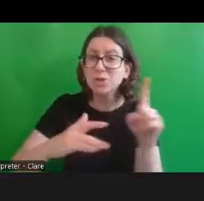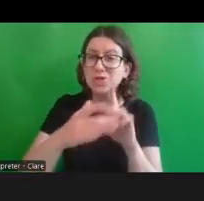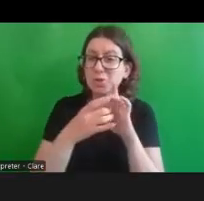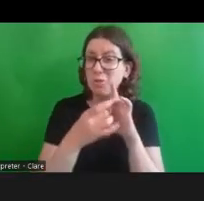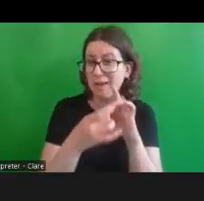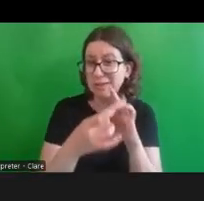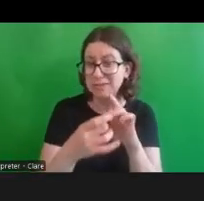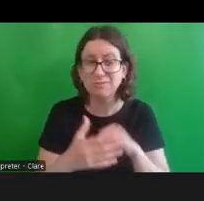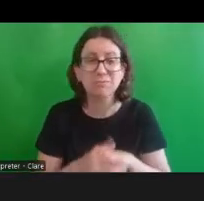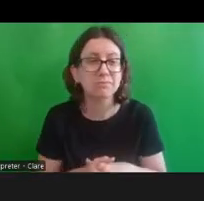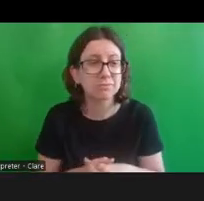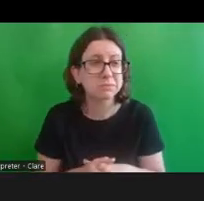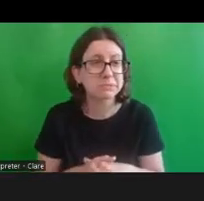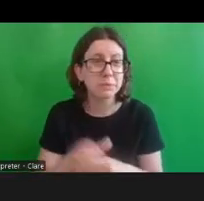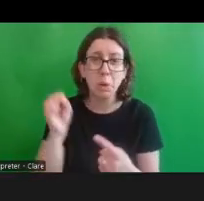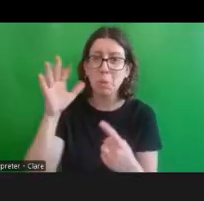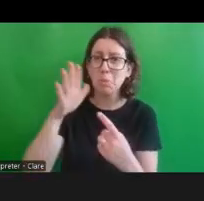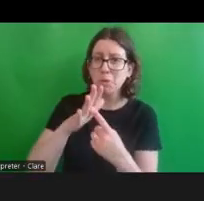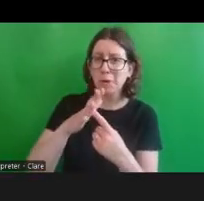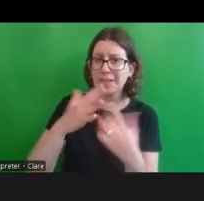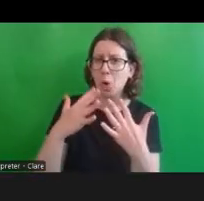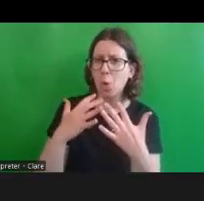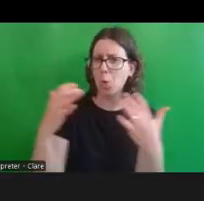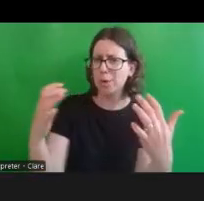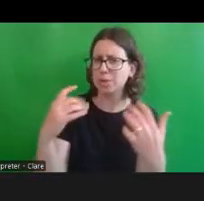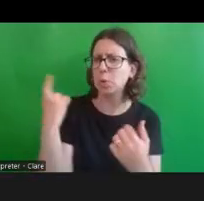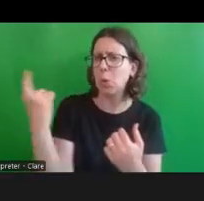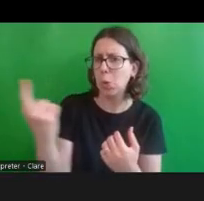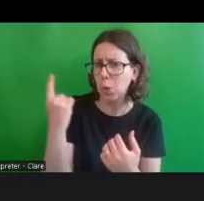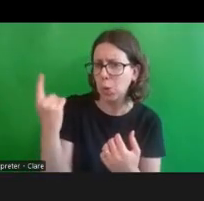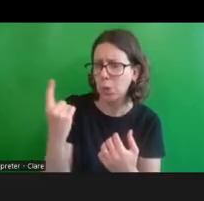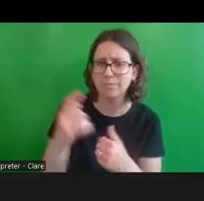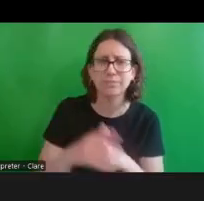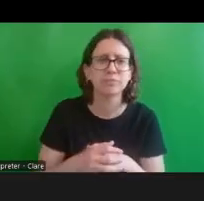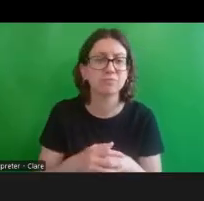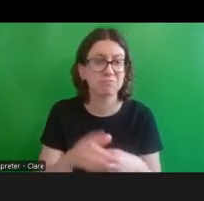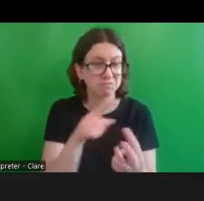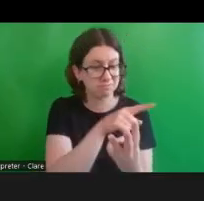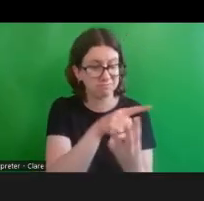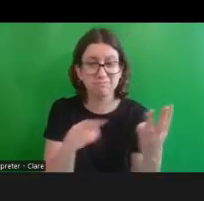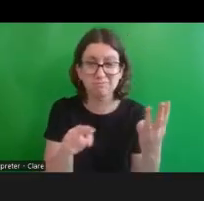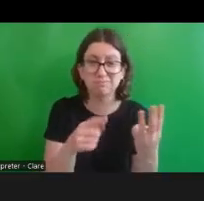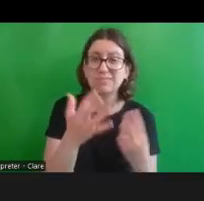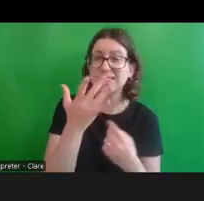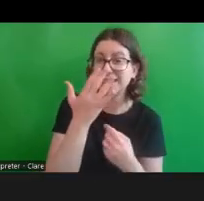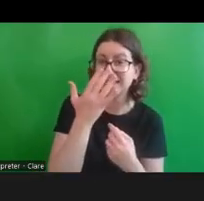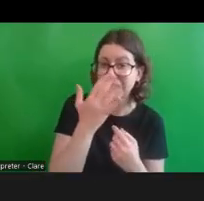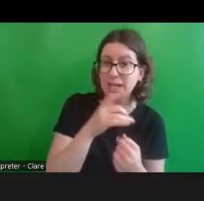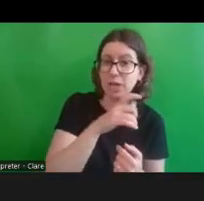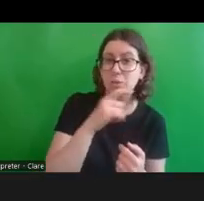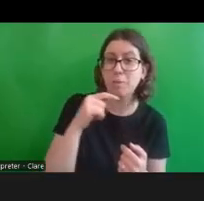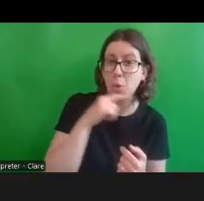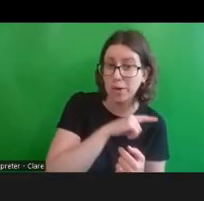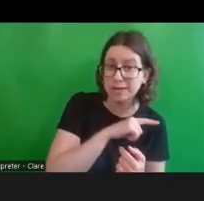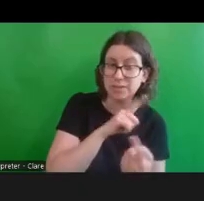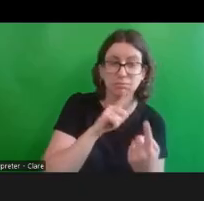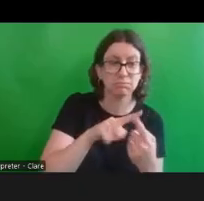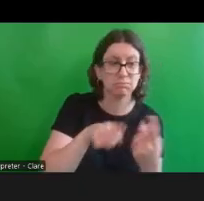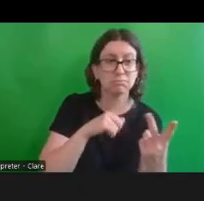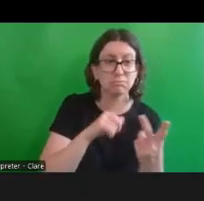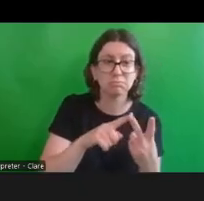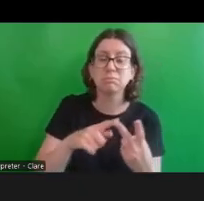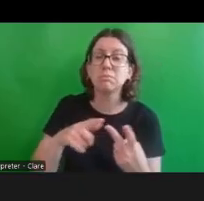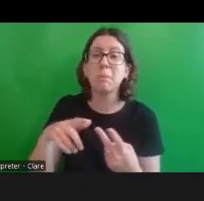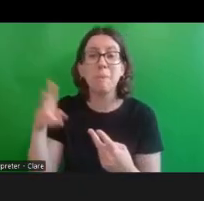Our priority audience for the campaign, as we've worked on with the DFE, are threefold. So first, teenage boys. Second, parents